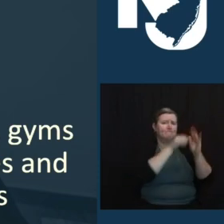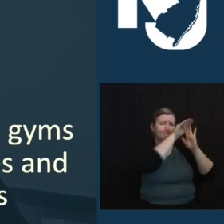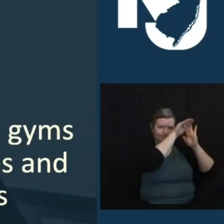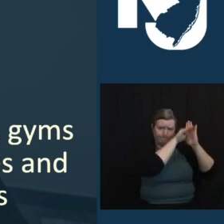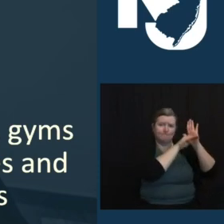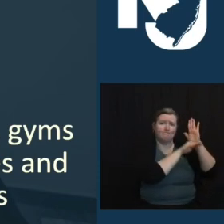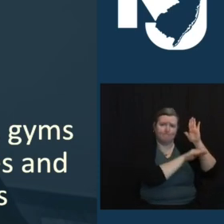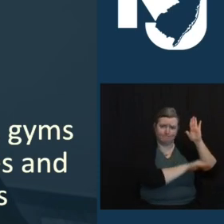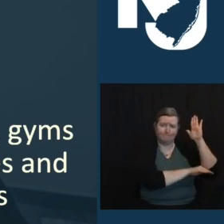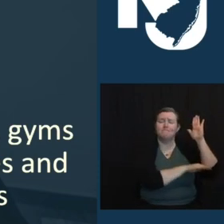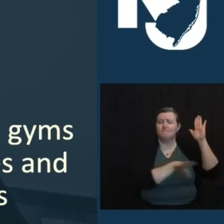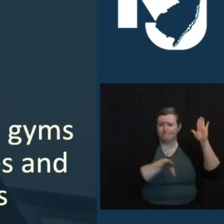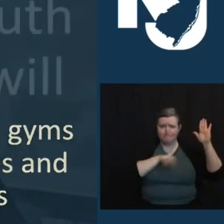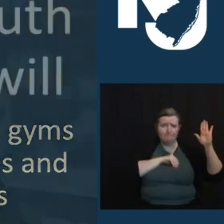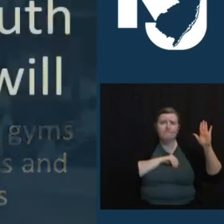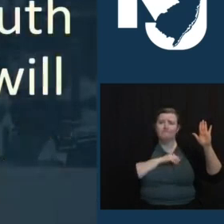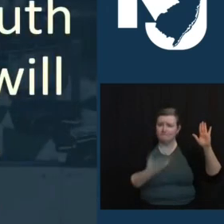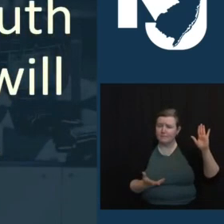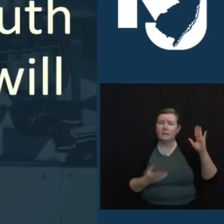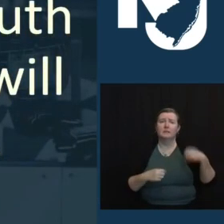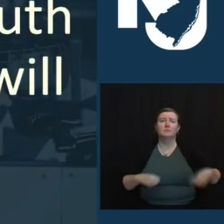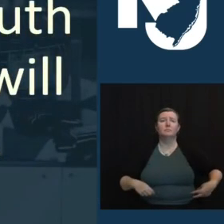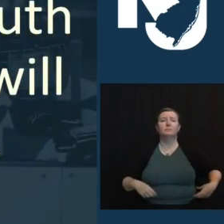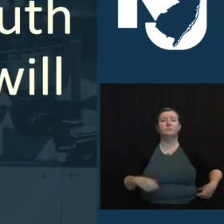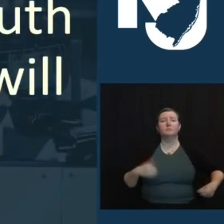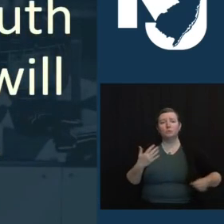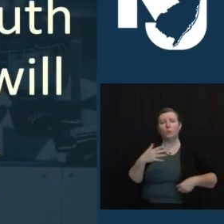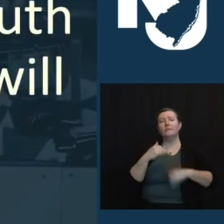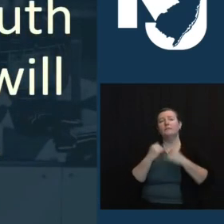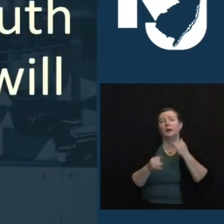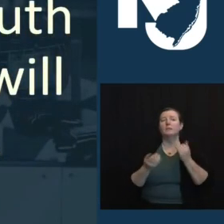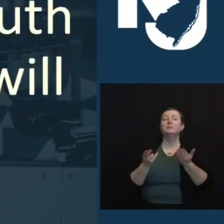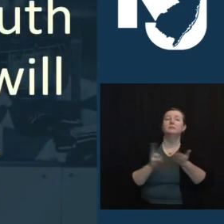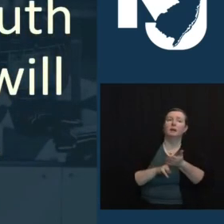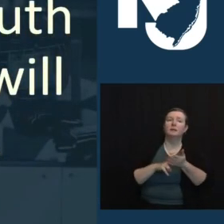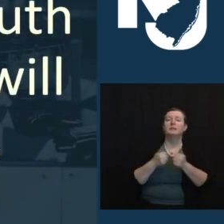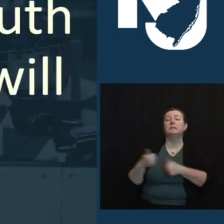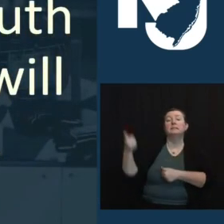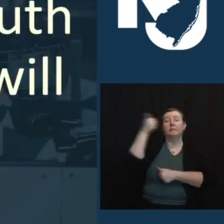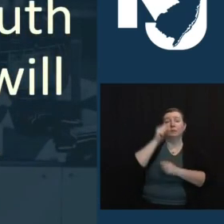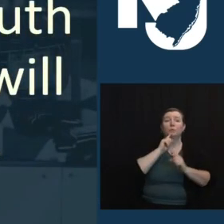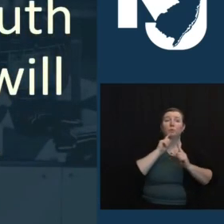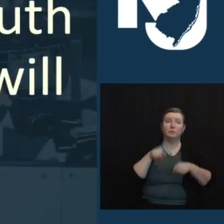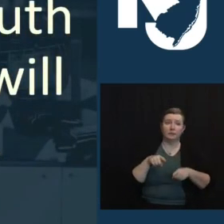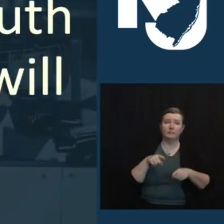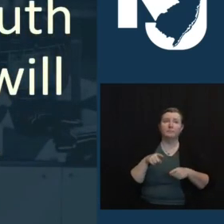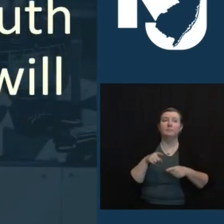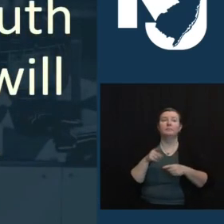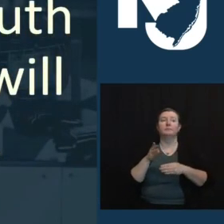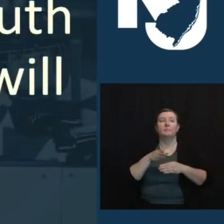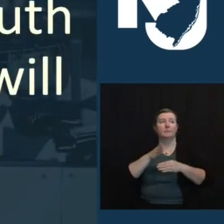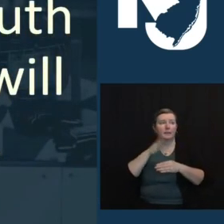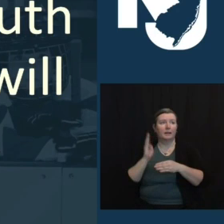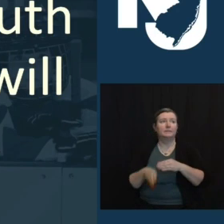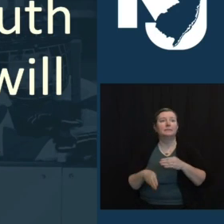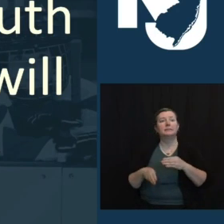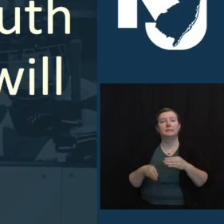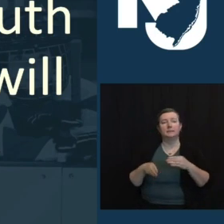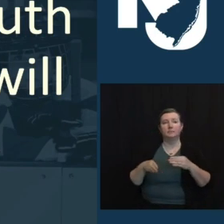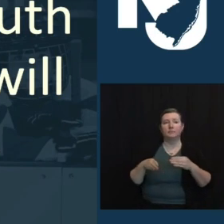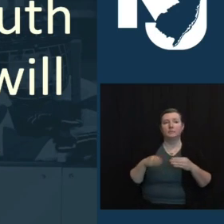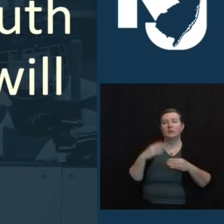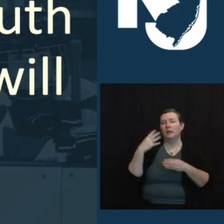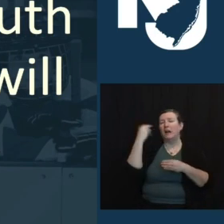thing. Finally, I'm signing an executive order ending the current prohibition on outdoor interstate youth